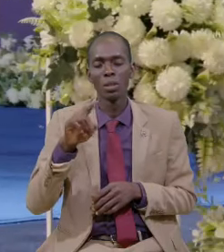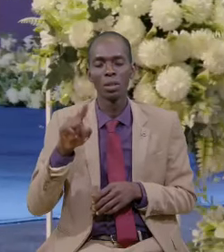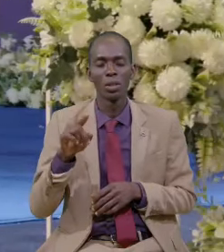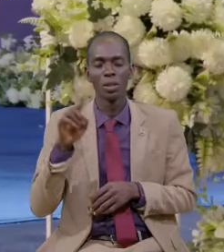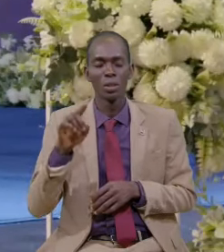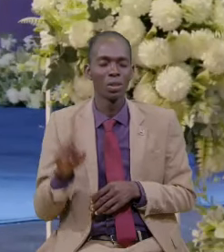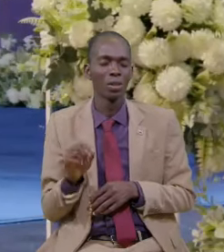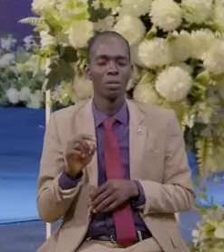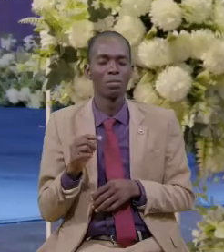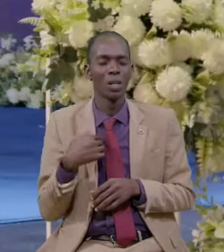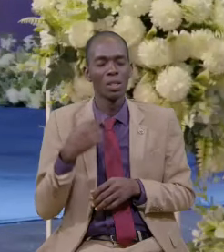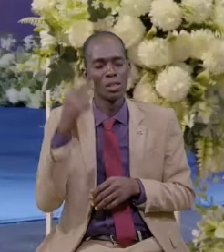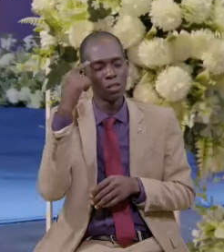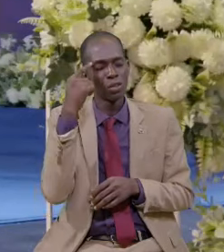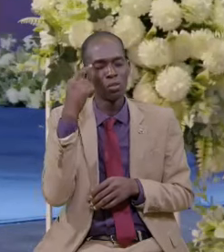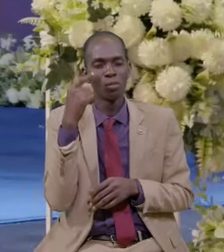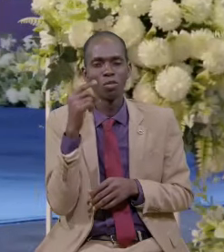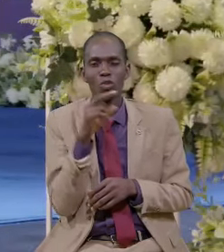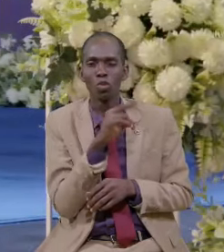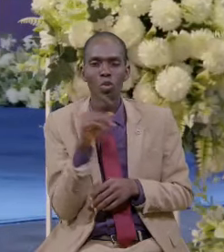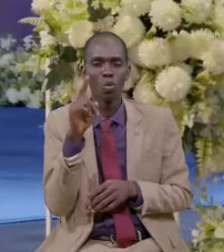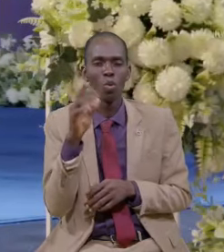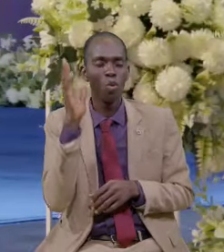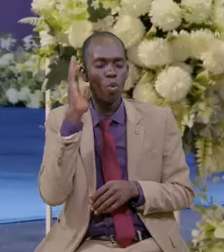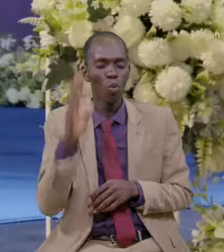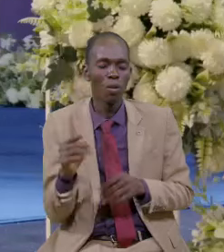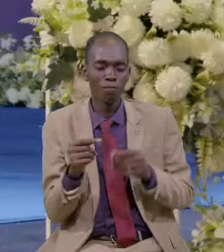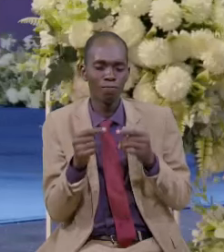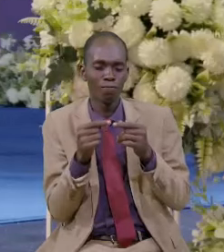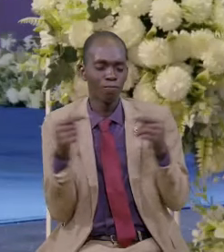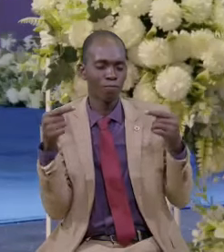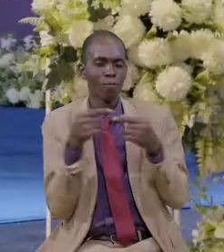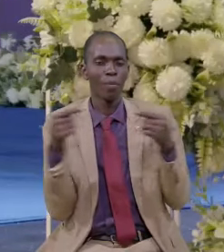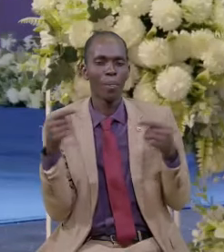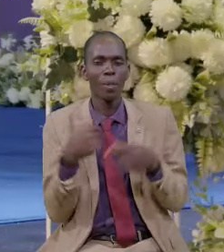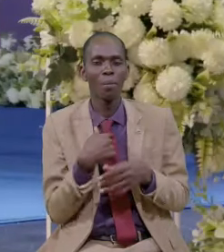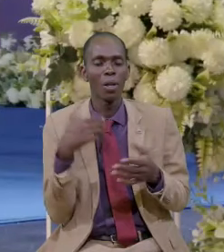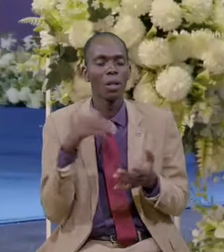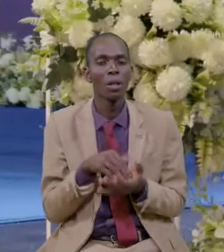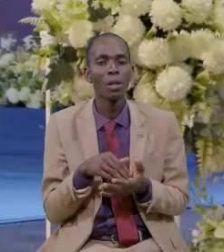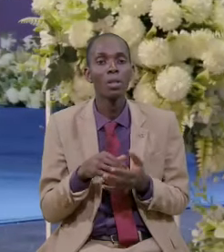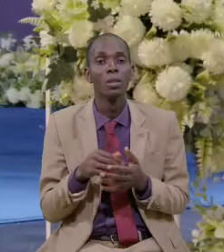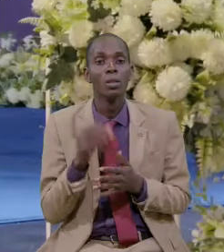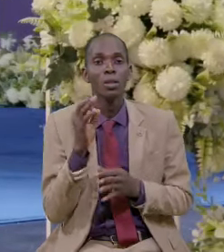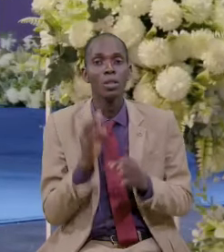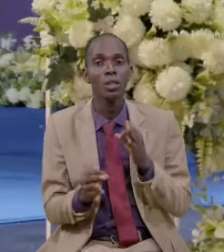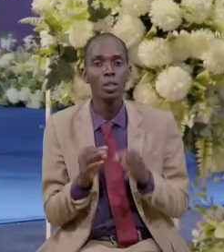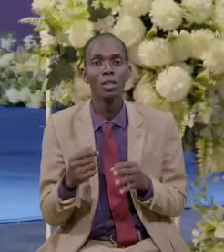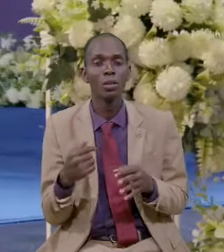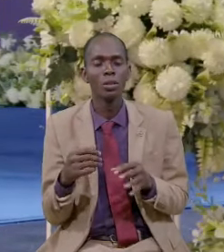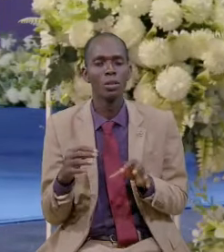Nobody will ever contradict me anymore. And he looked in, he said, what? Counselors, did we not throw three